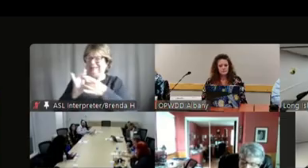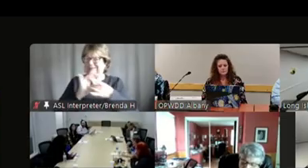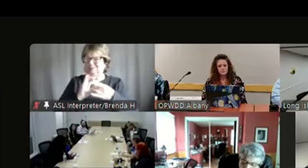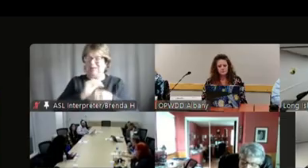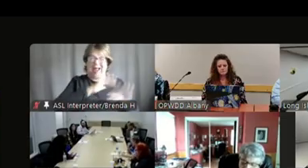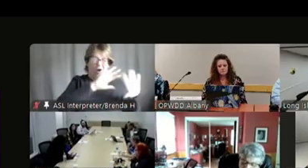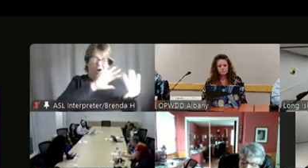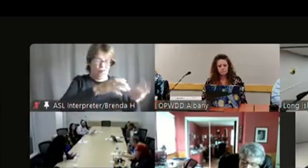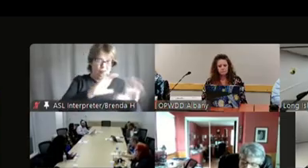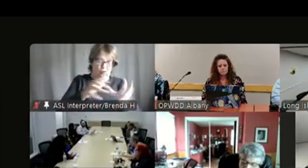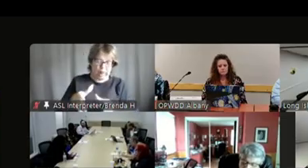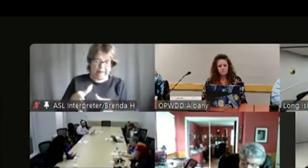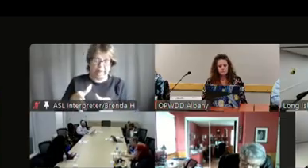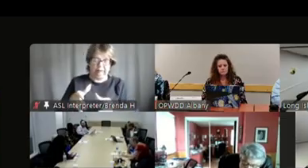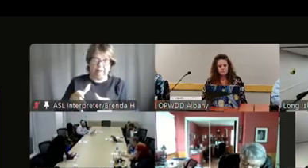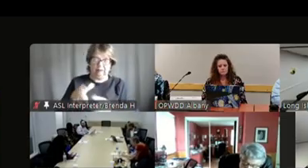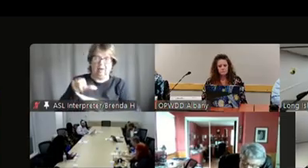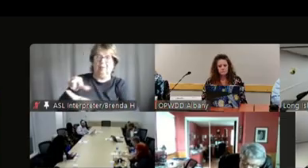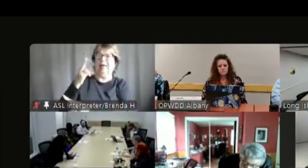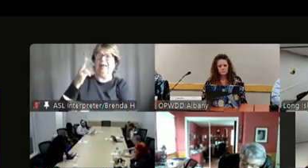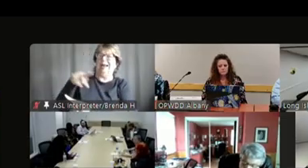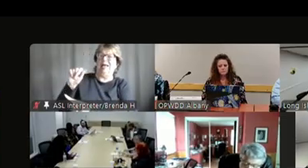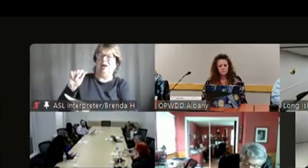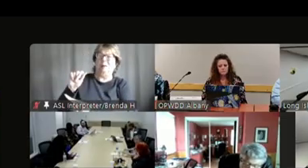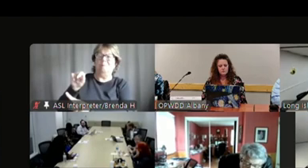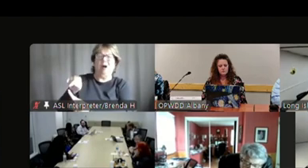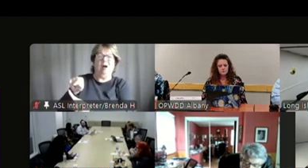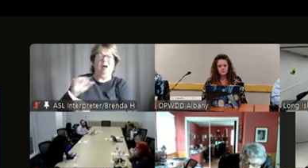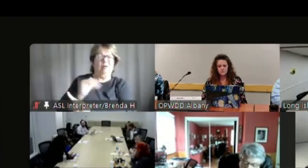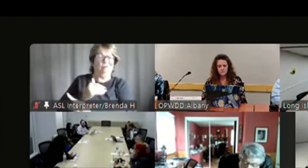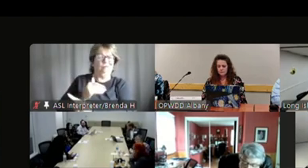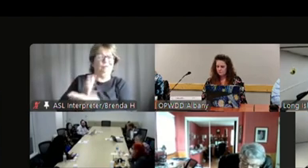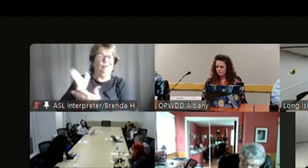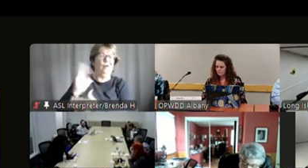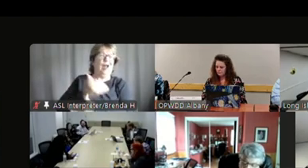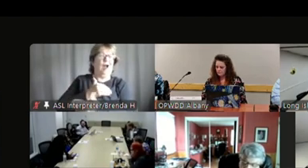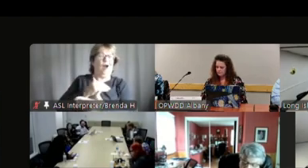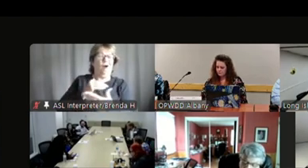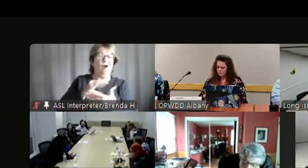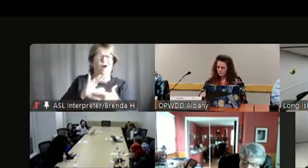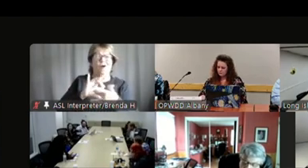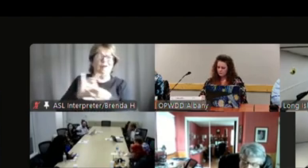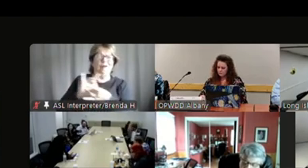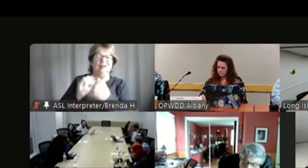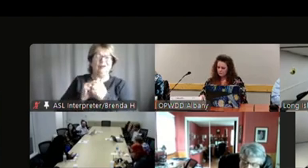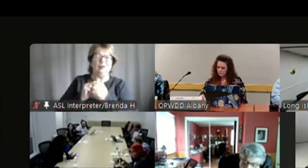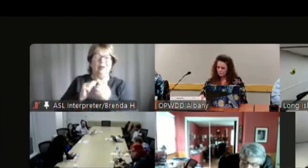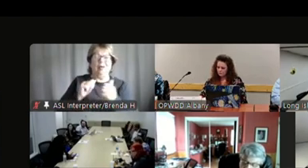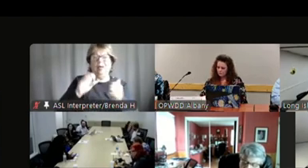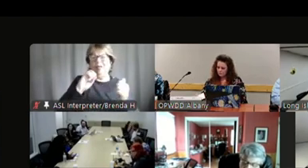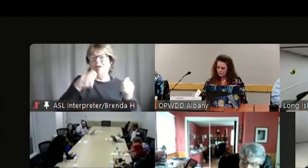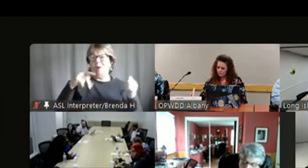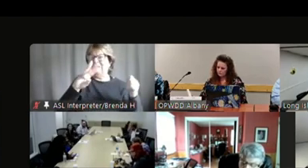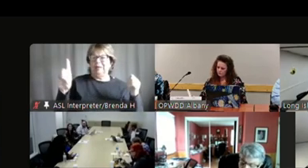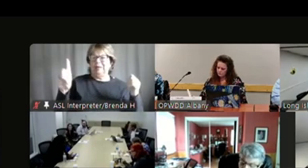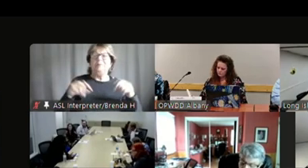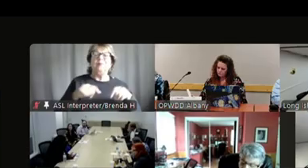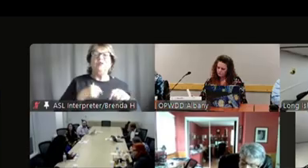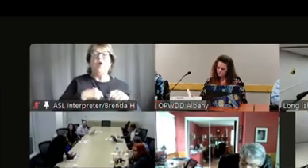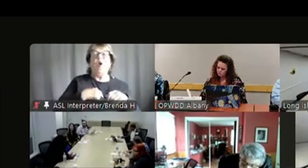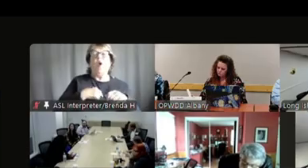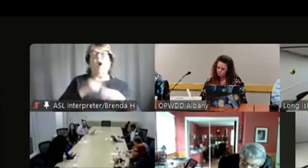and HIPAA through our relationship with OPWD. So what I'm hoping to try to first